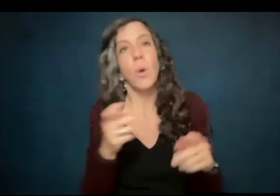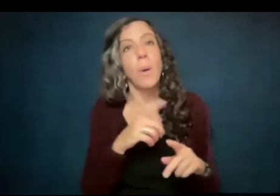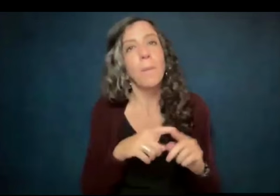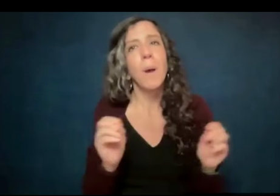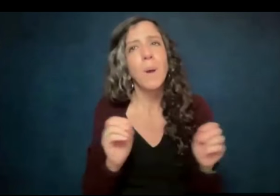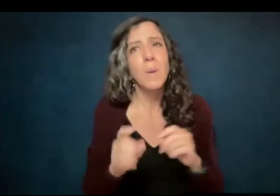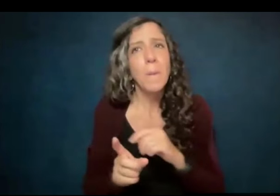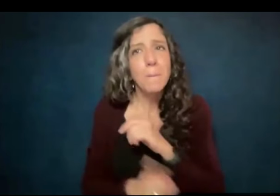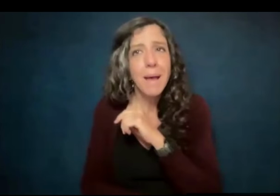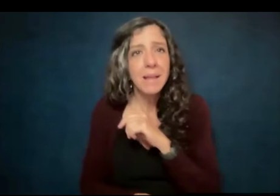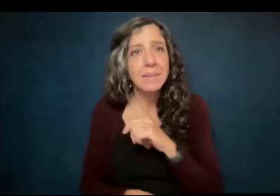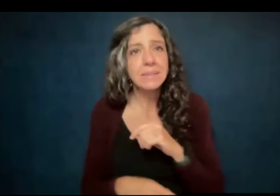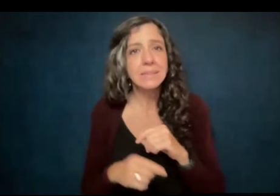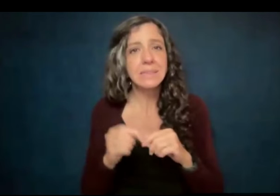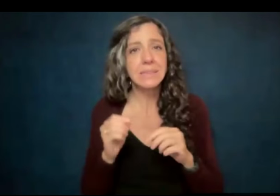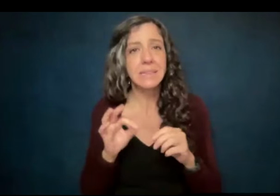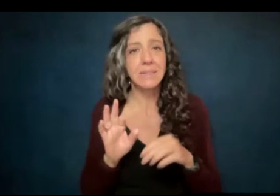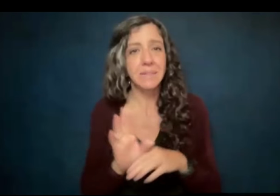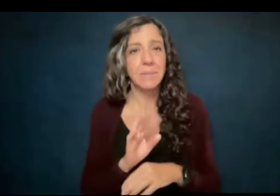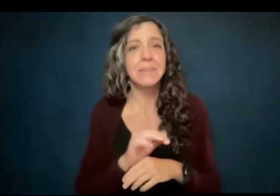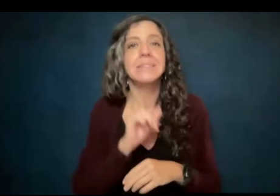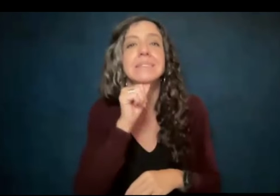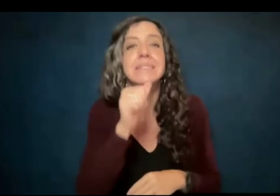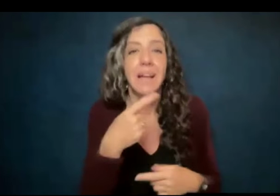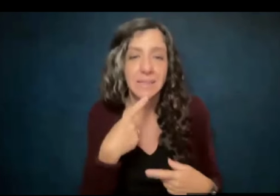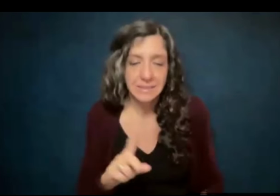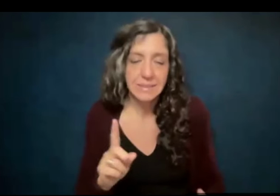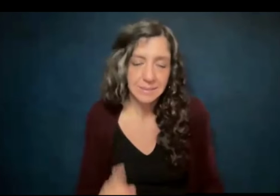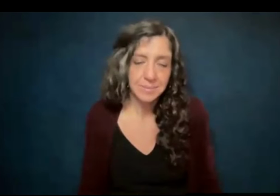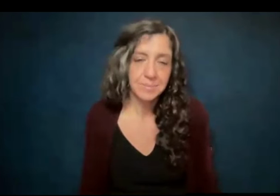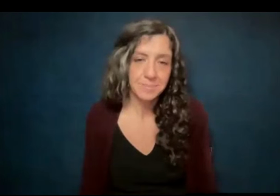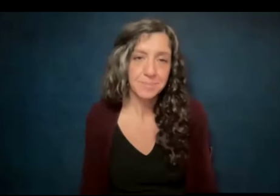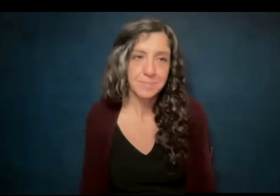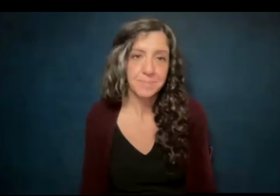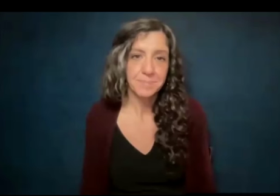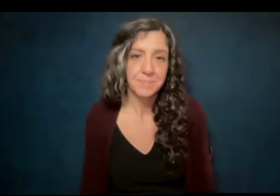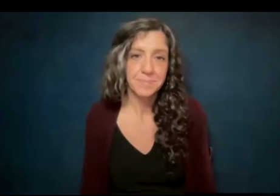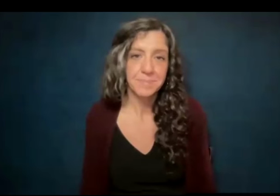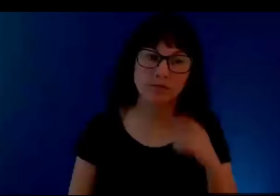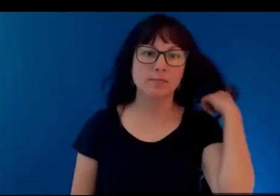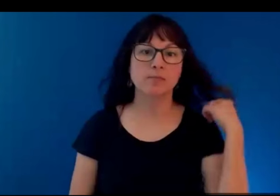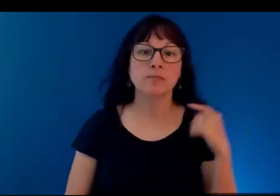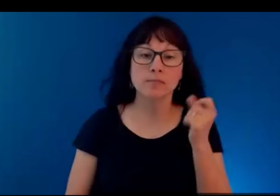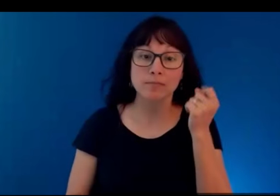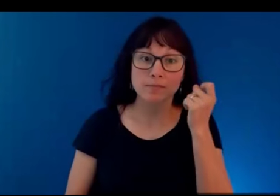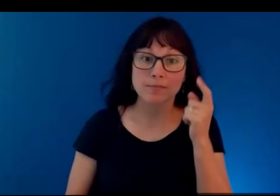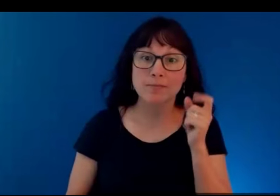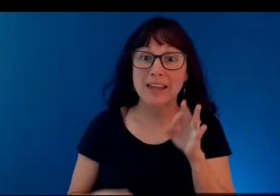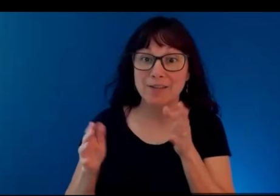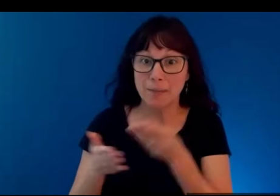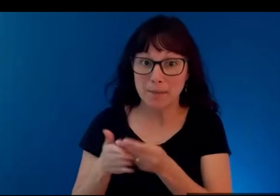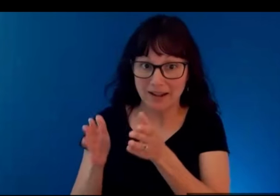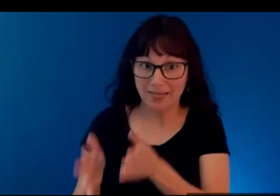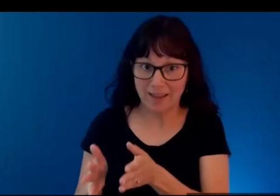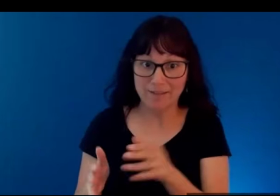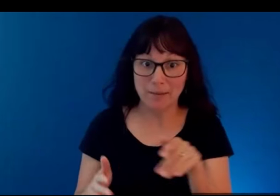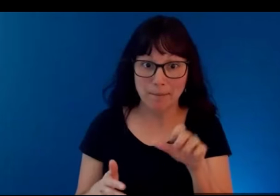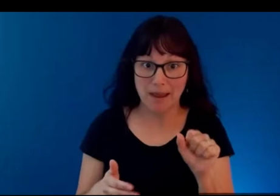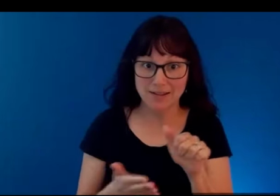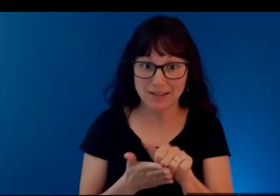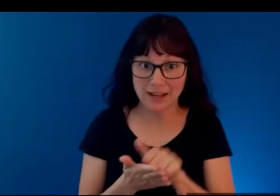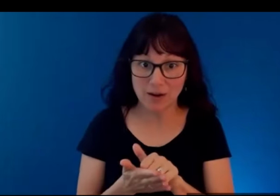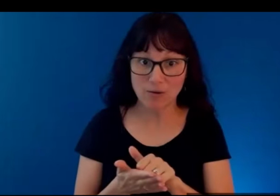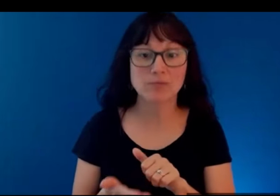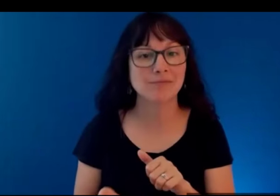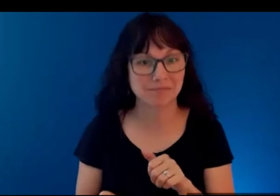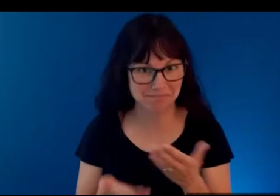penalty if the business does not succeed. However, if he has money left over in the pass account, he